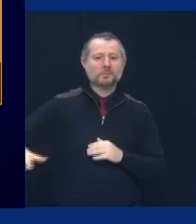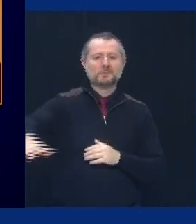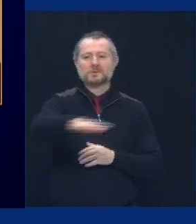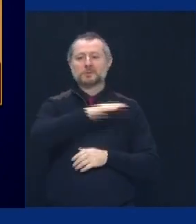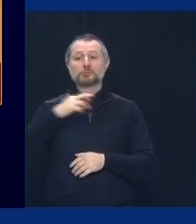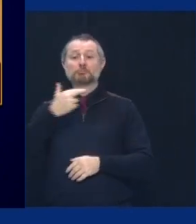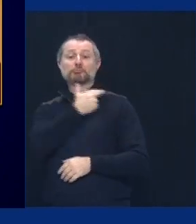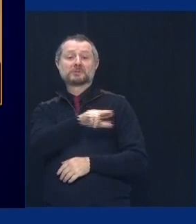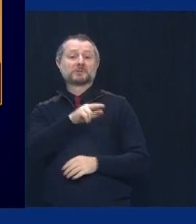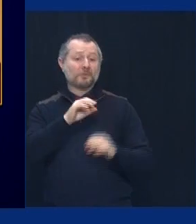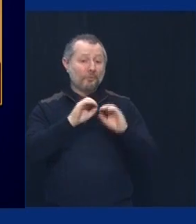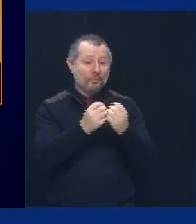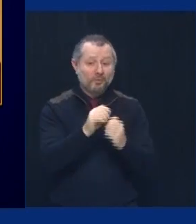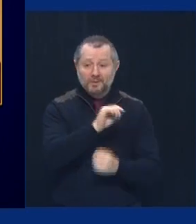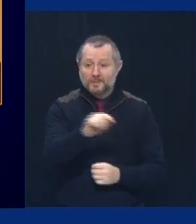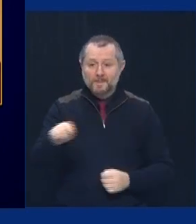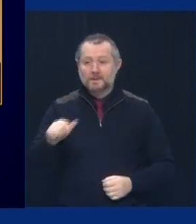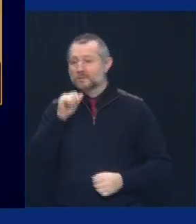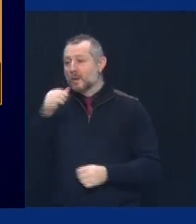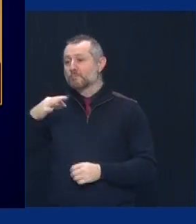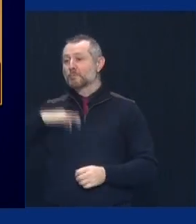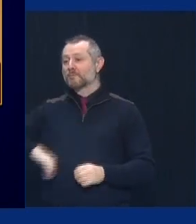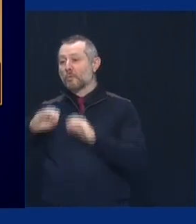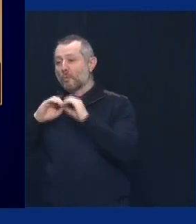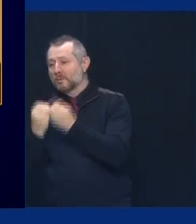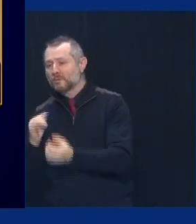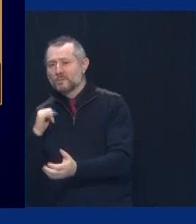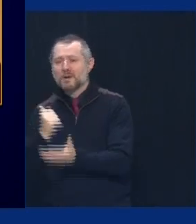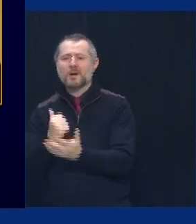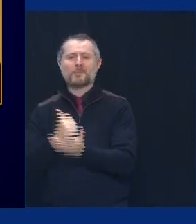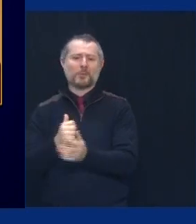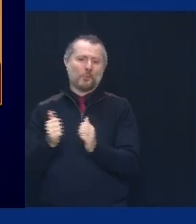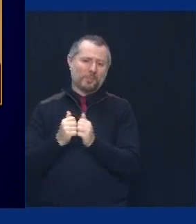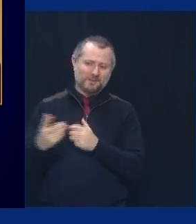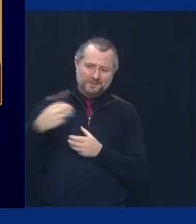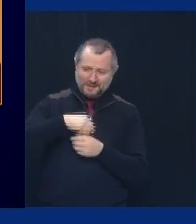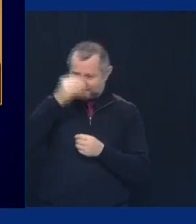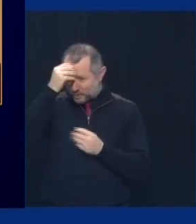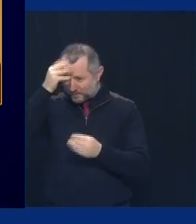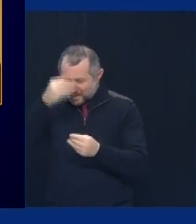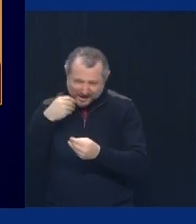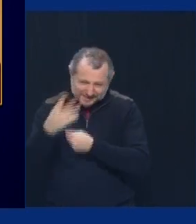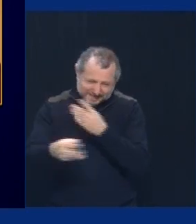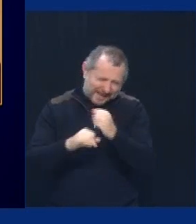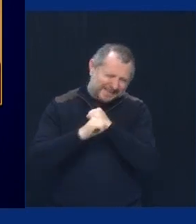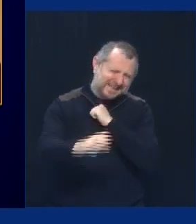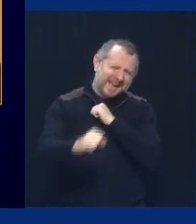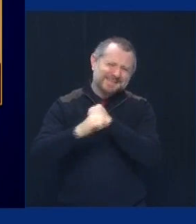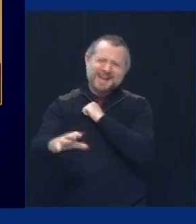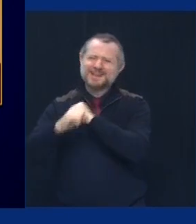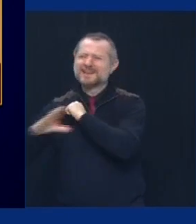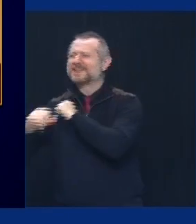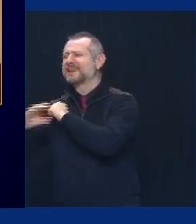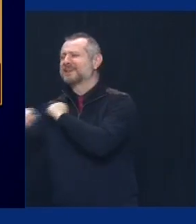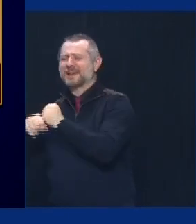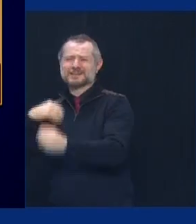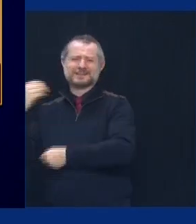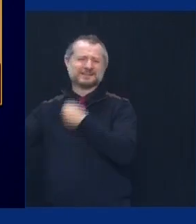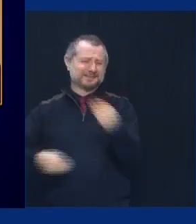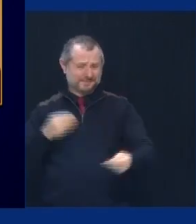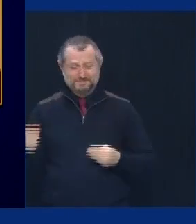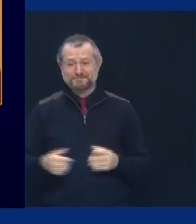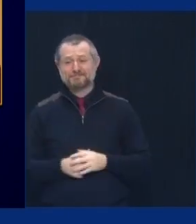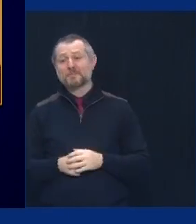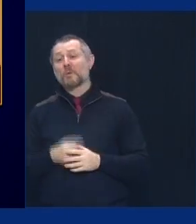organizations, and nonprofits to assist with getting this information out. One of the things that I was